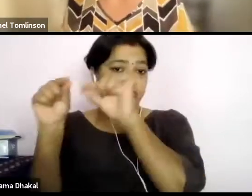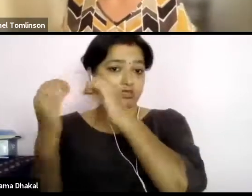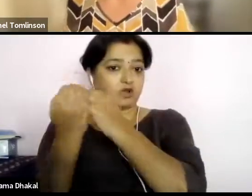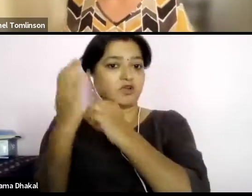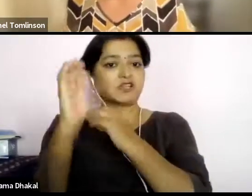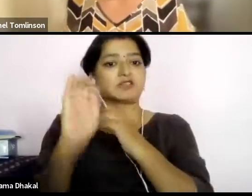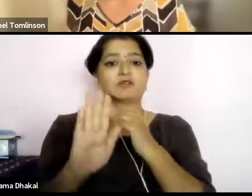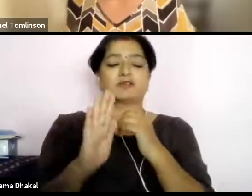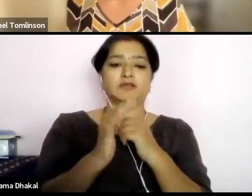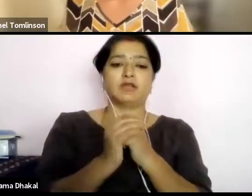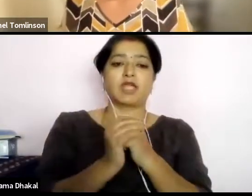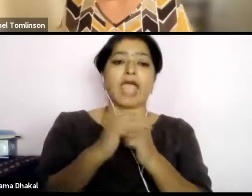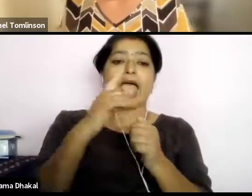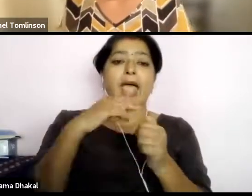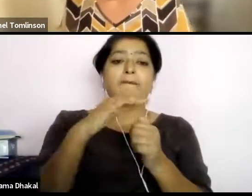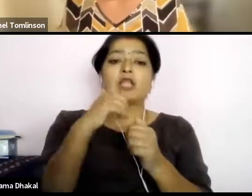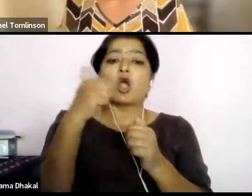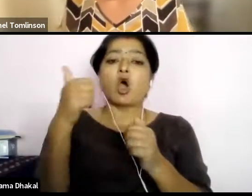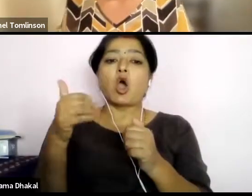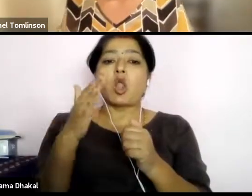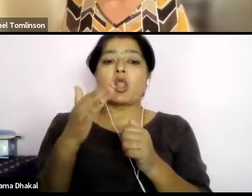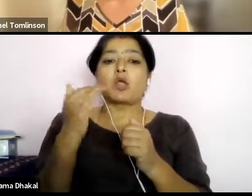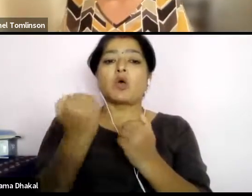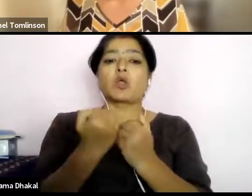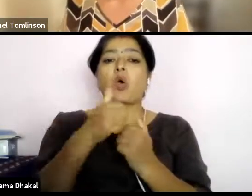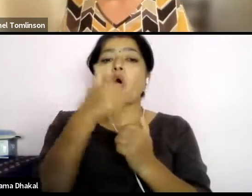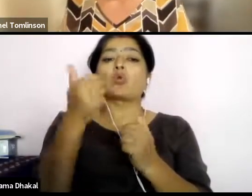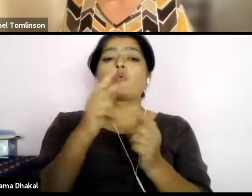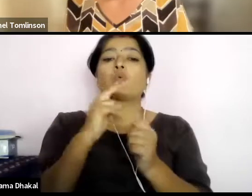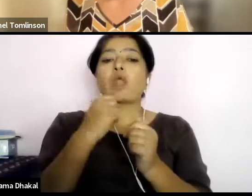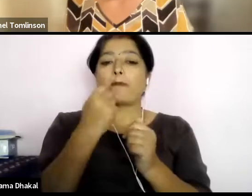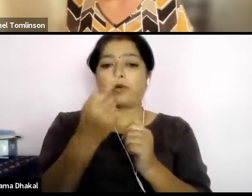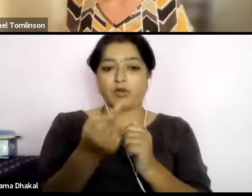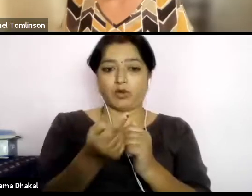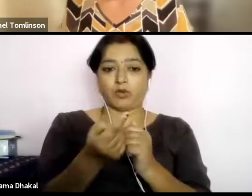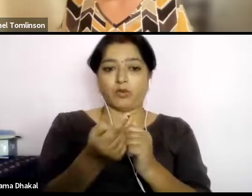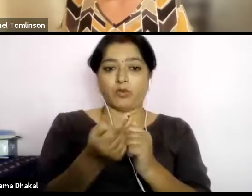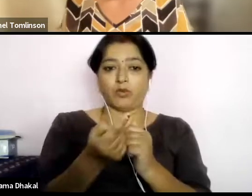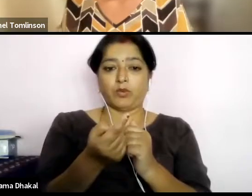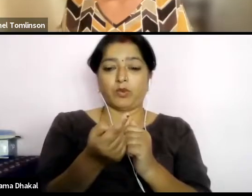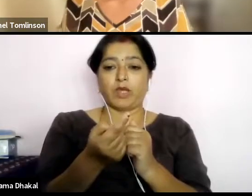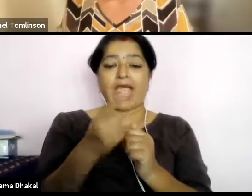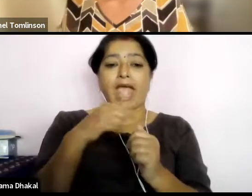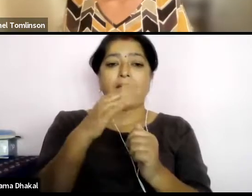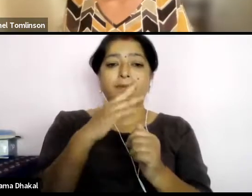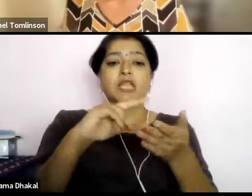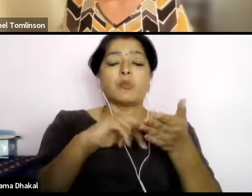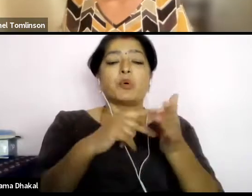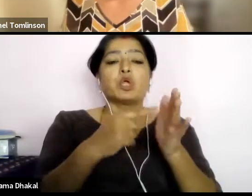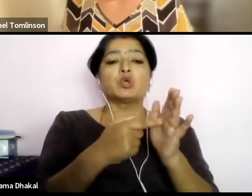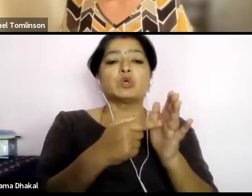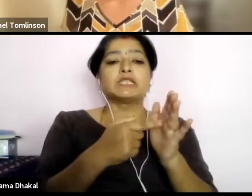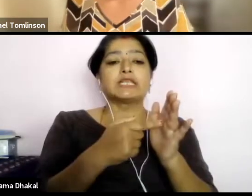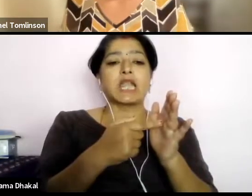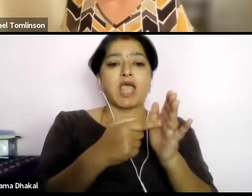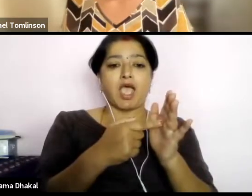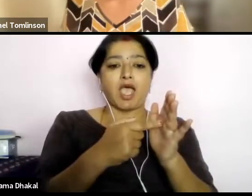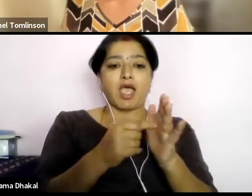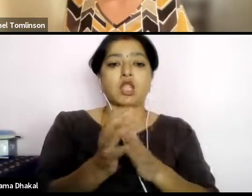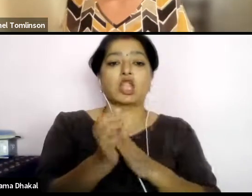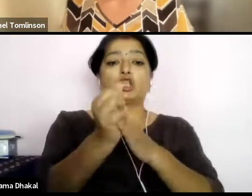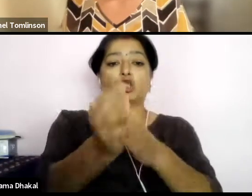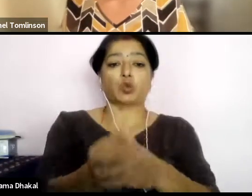did was a project called RedRoot Little Readers. The our children has been left at home,